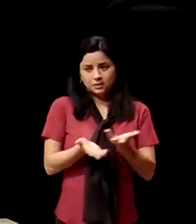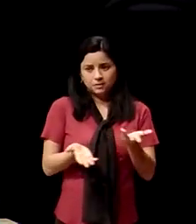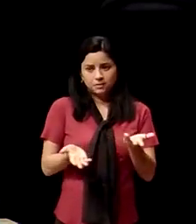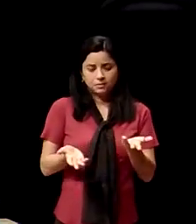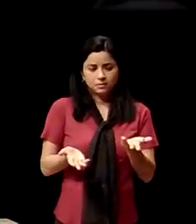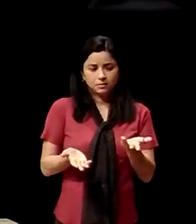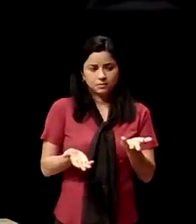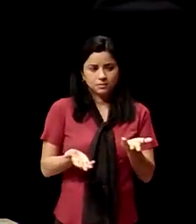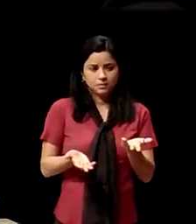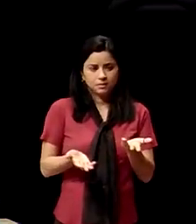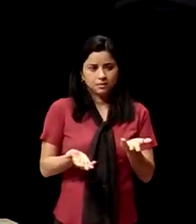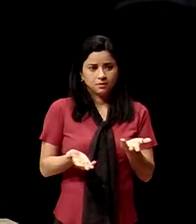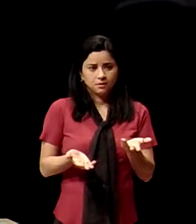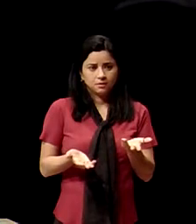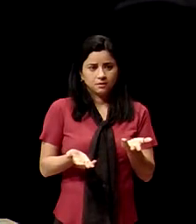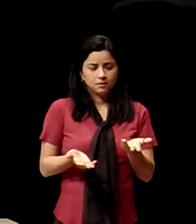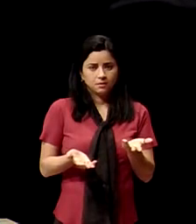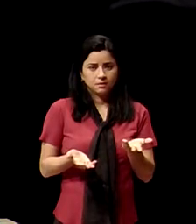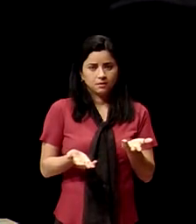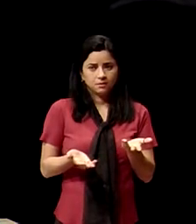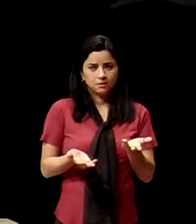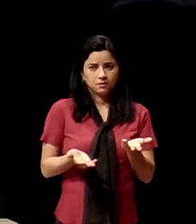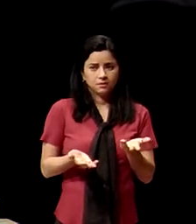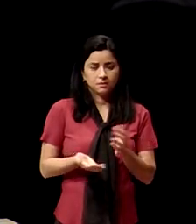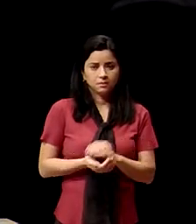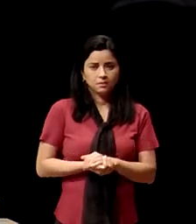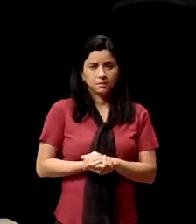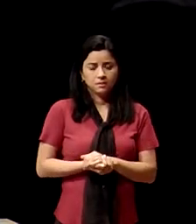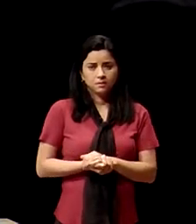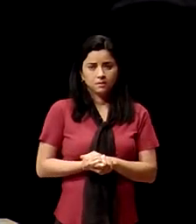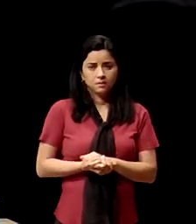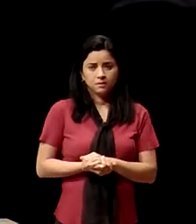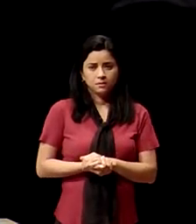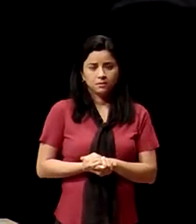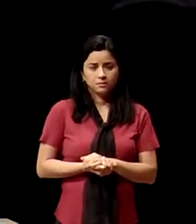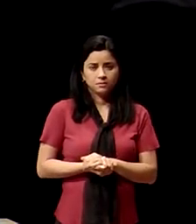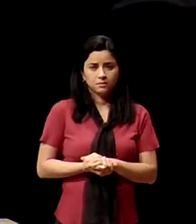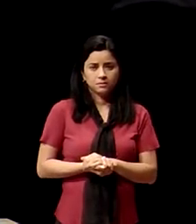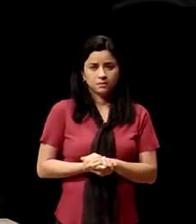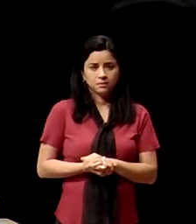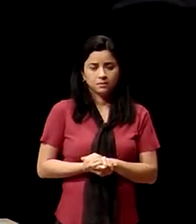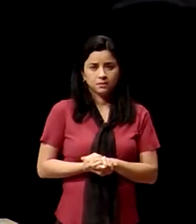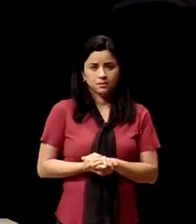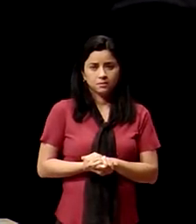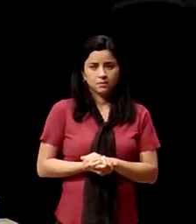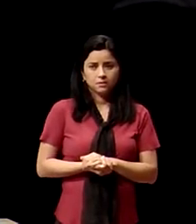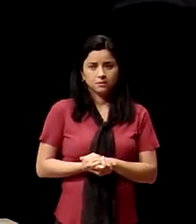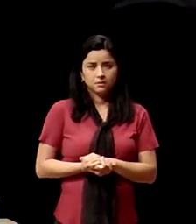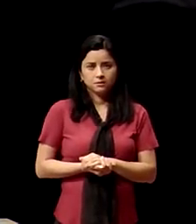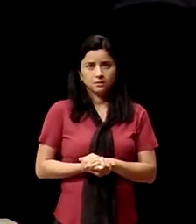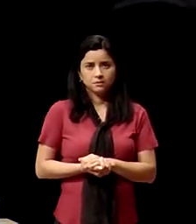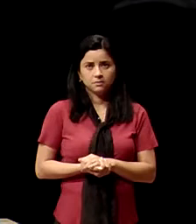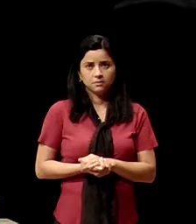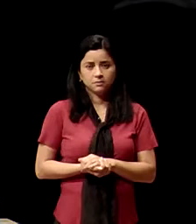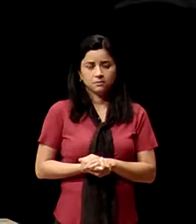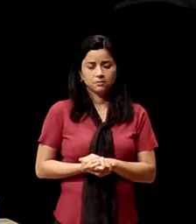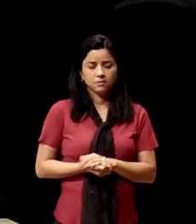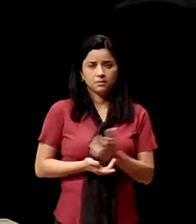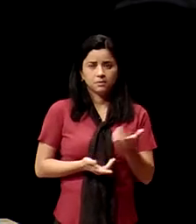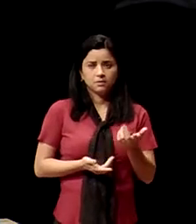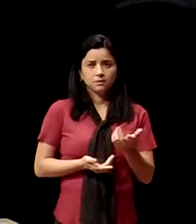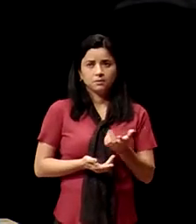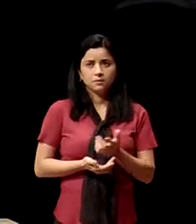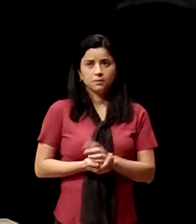the development of social pedagogy as a scientific discipline both requires